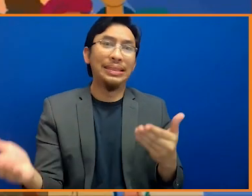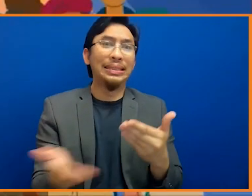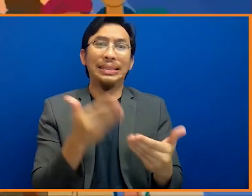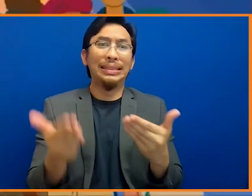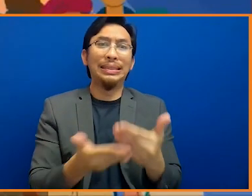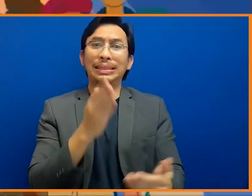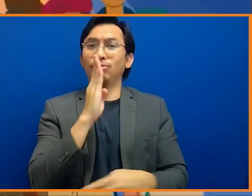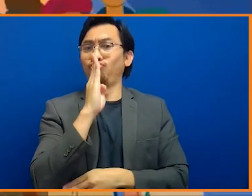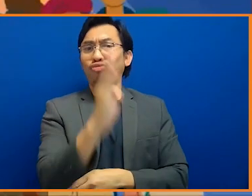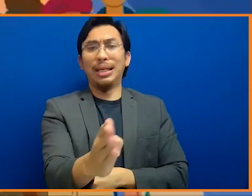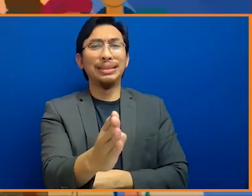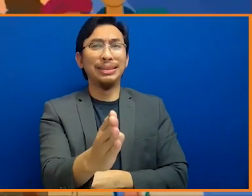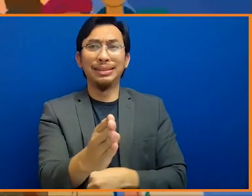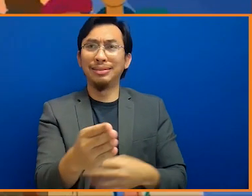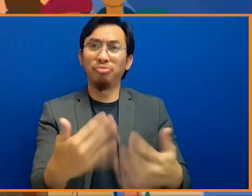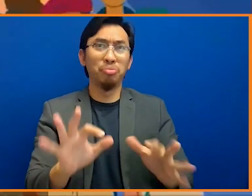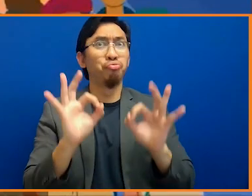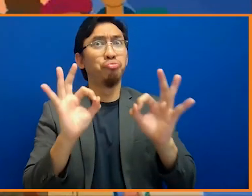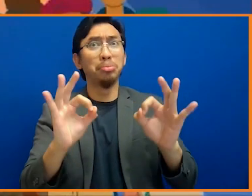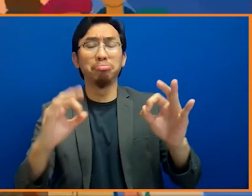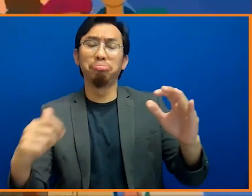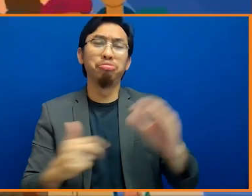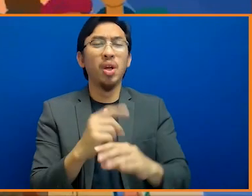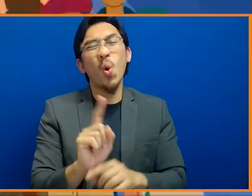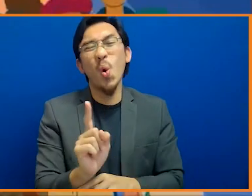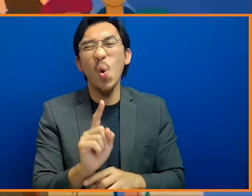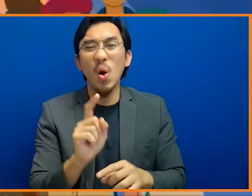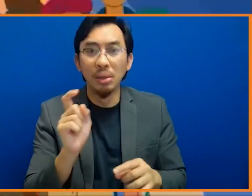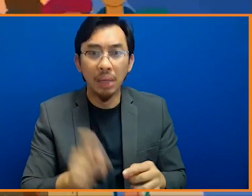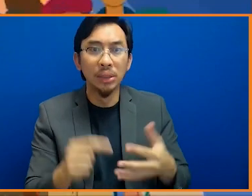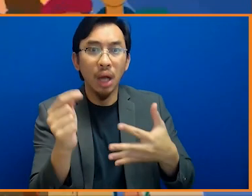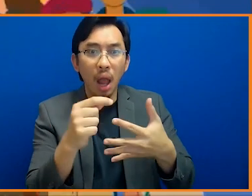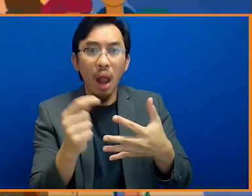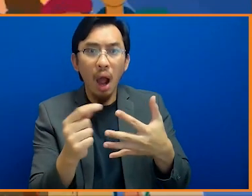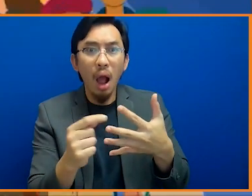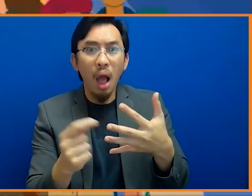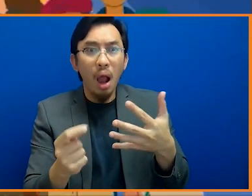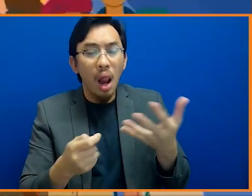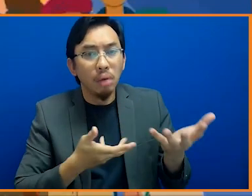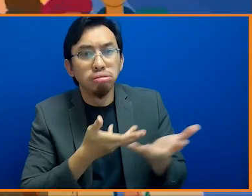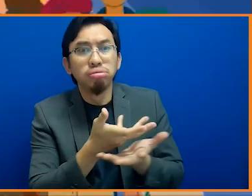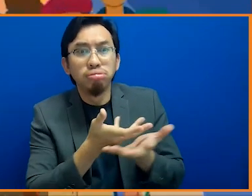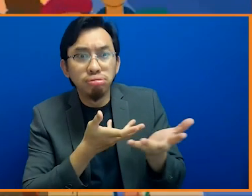like straightforward. So we need to deal with several issues too.